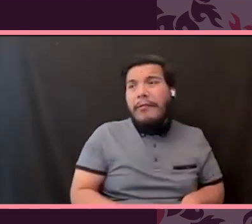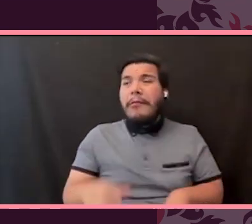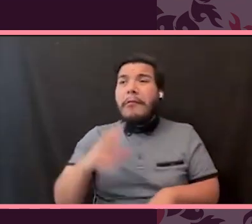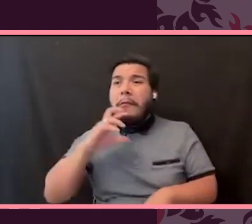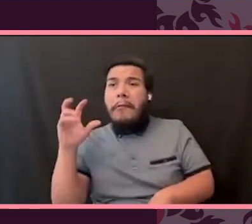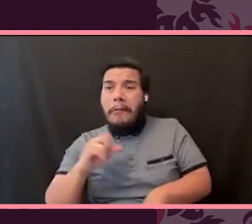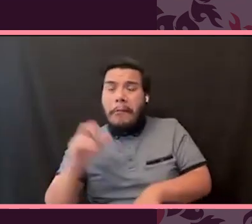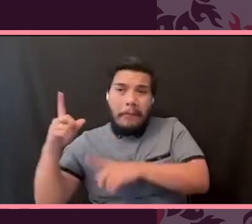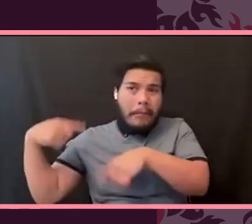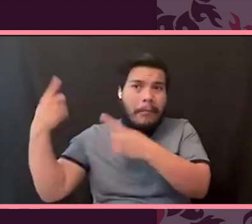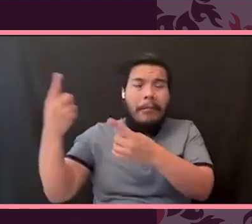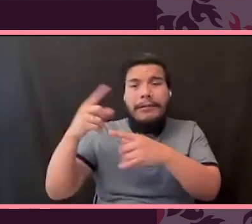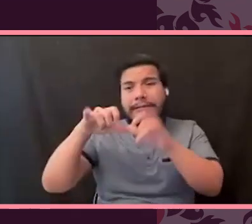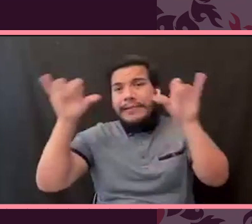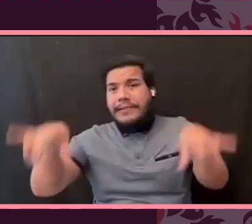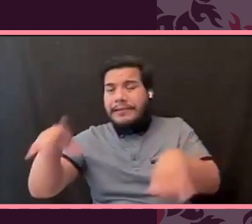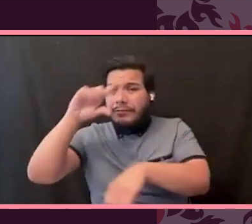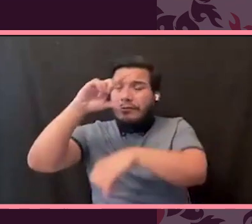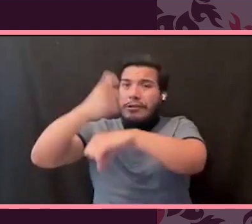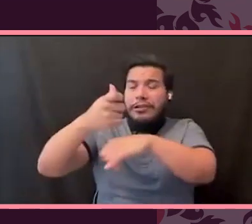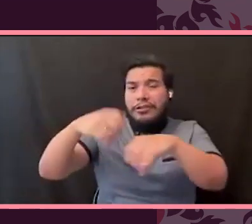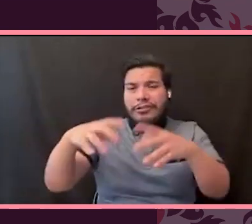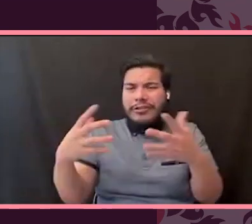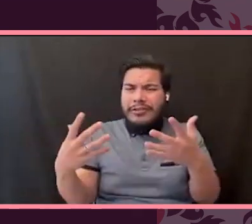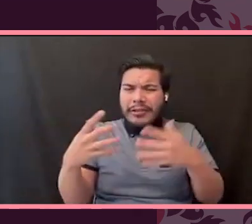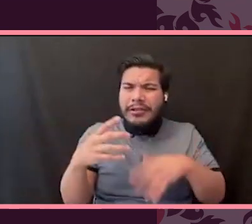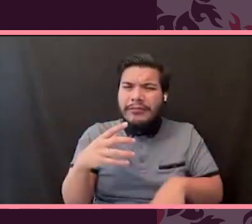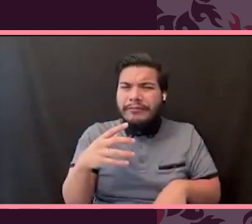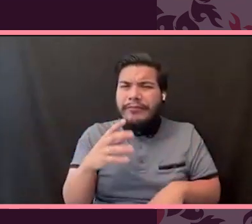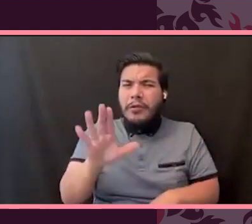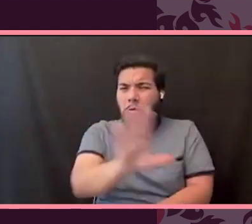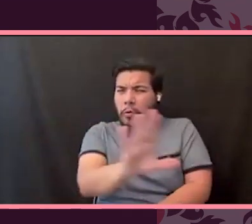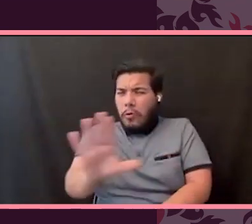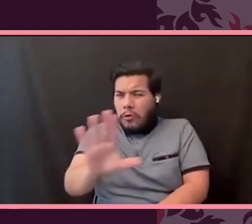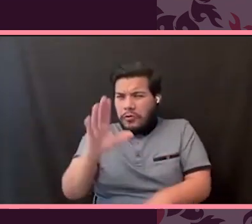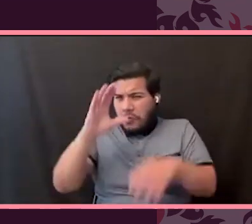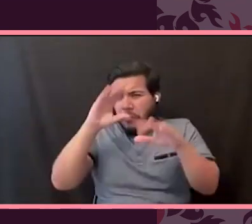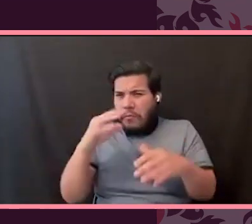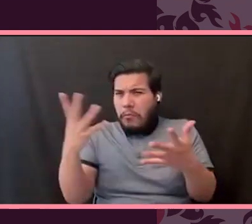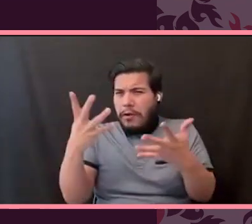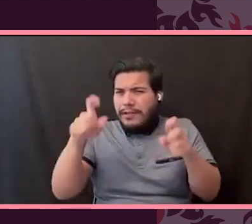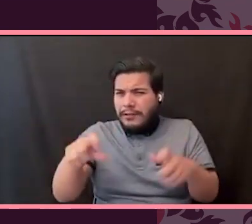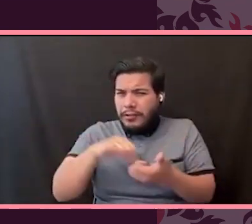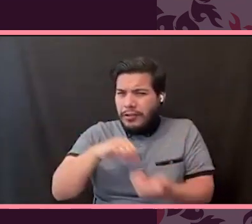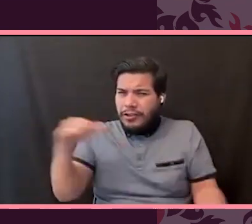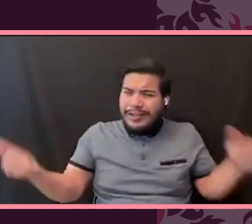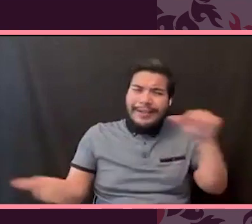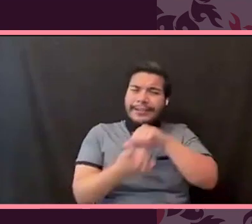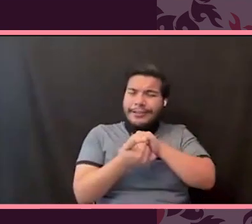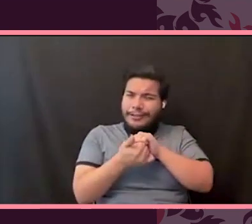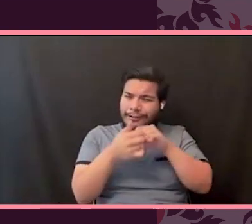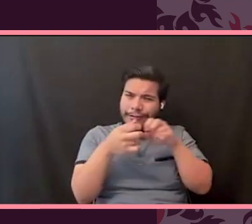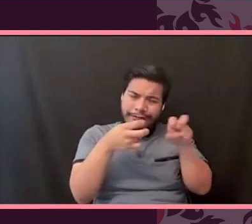your hope, Toren, in your hope, Taejas, what needs to shift? What needs to change to get us